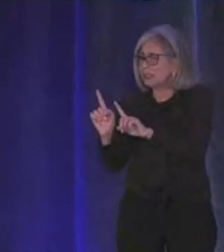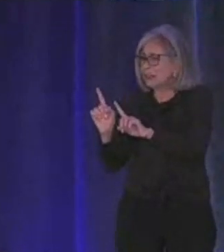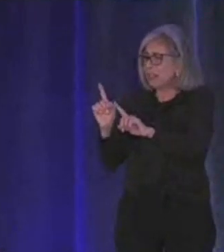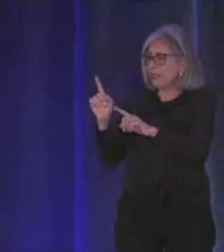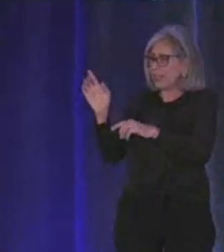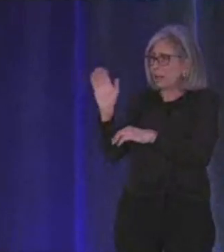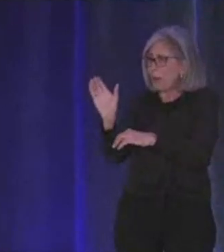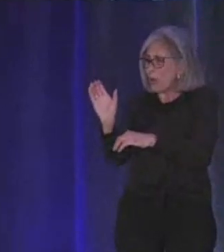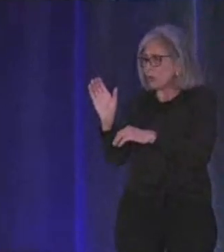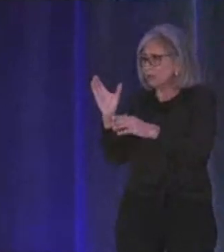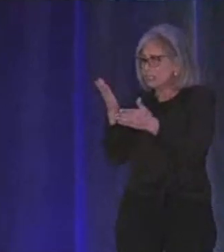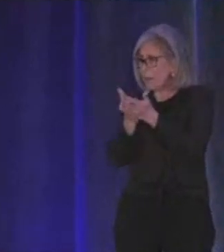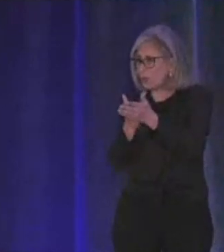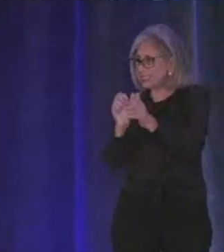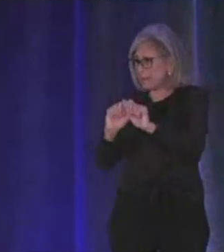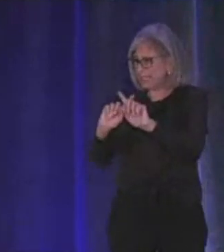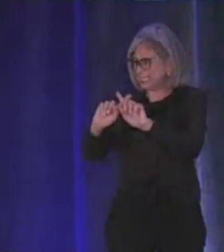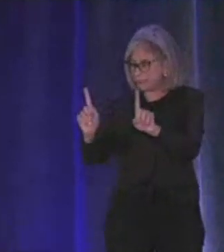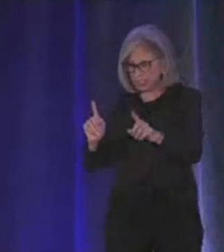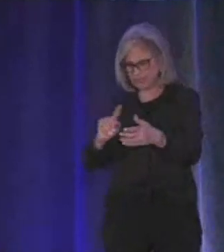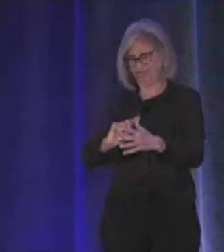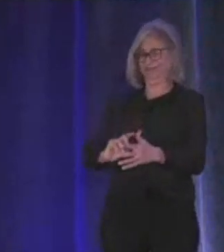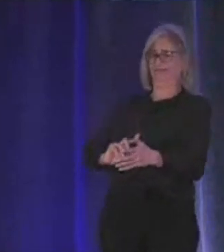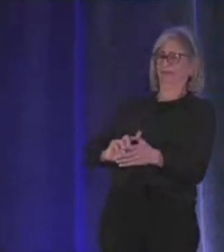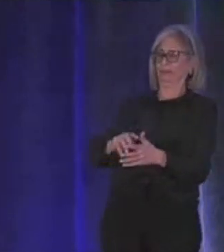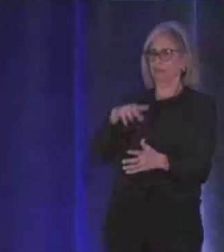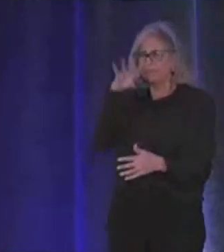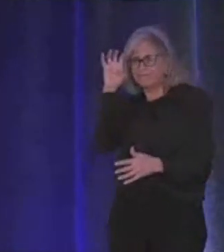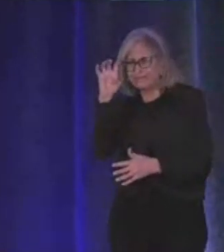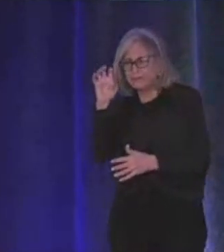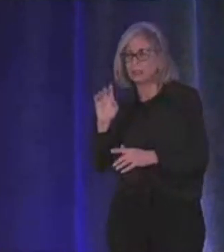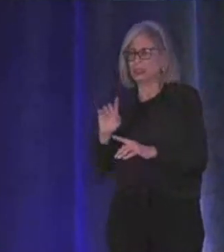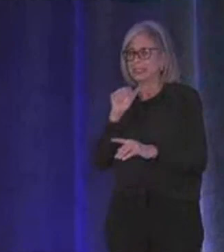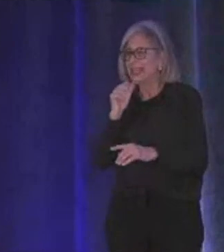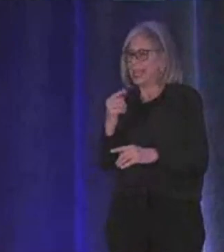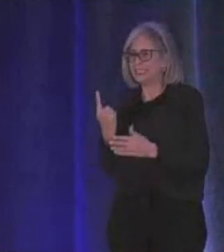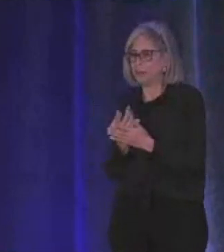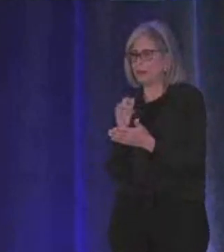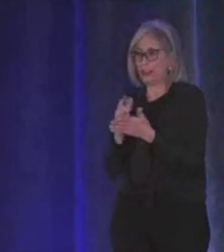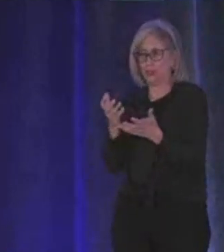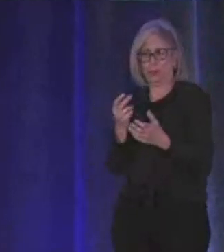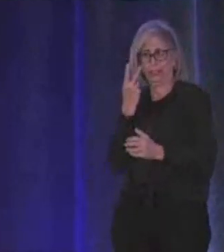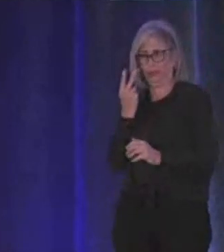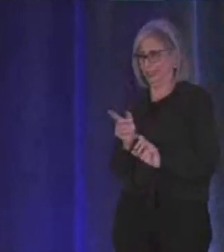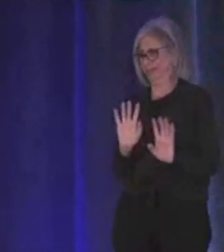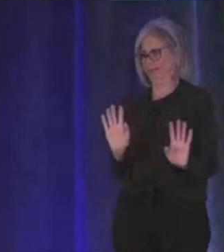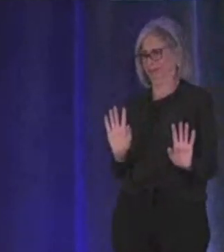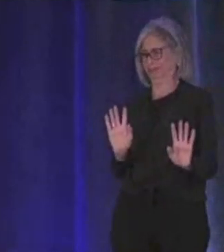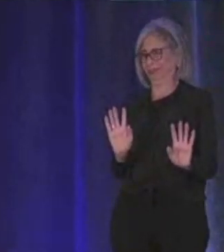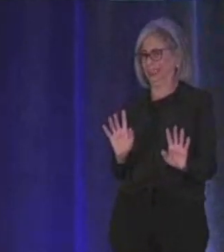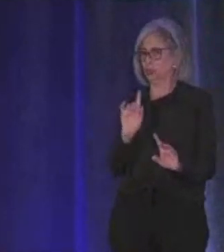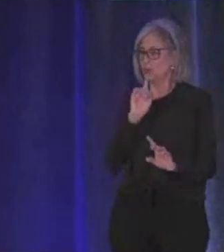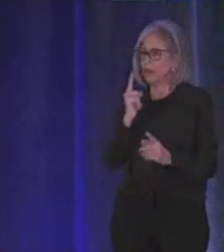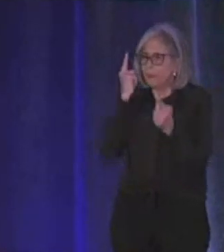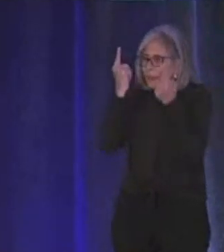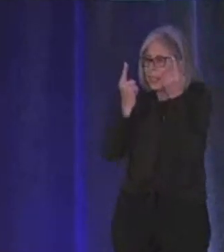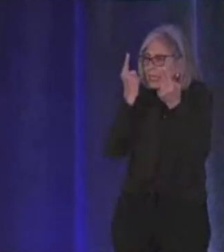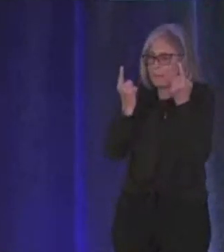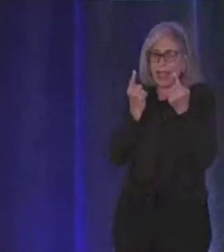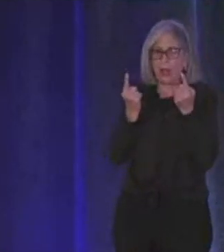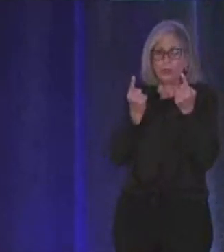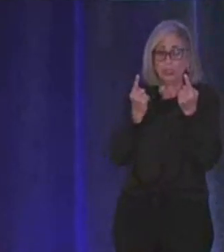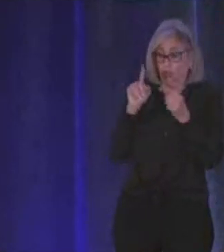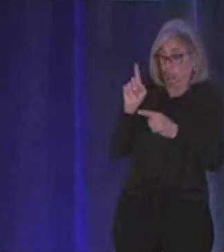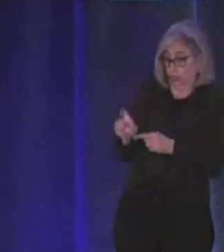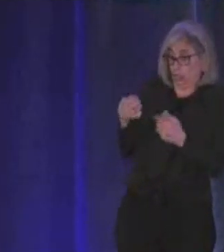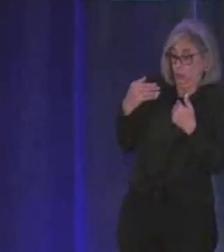could look a little different, and it's just not something that you want to see. And so you have to really think about, like, should